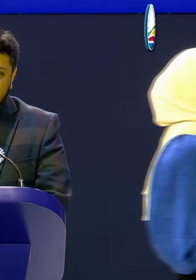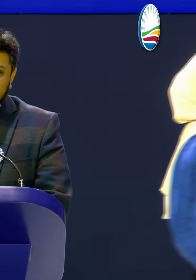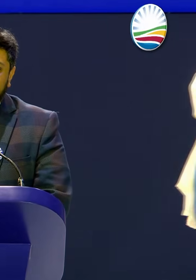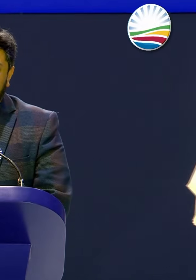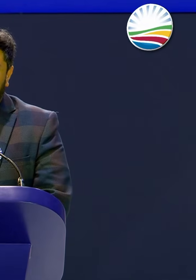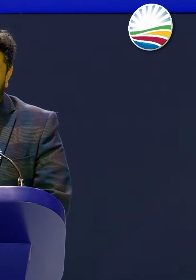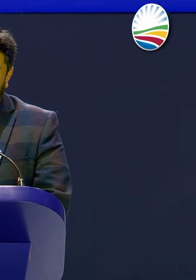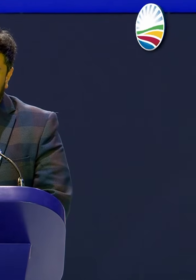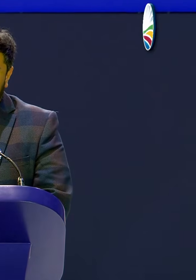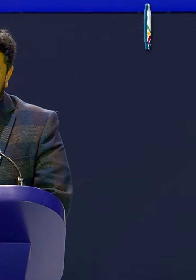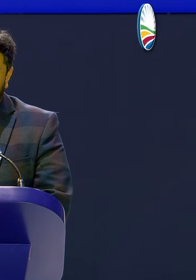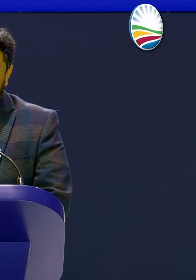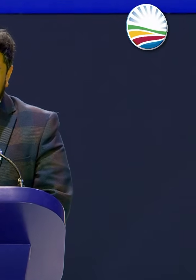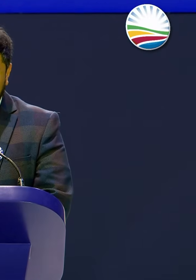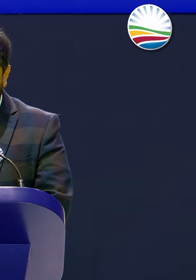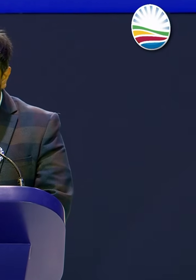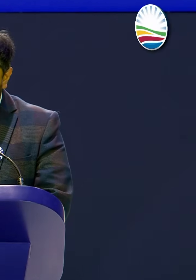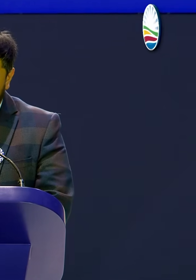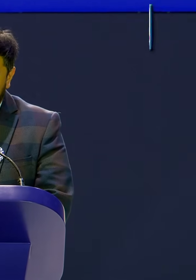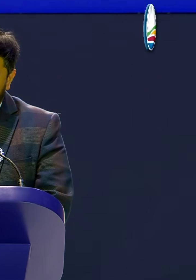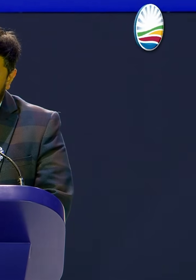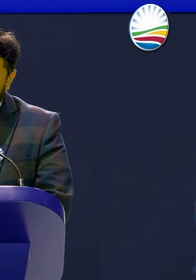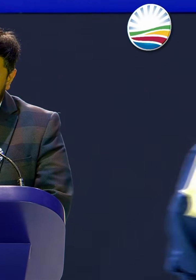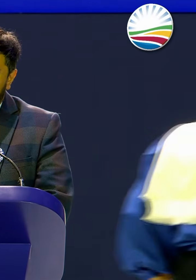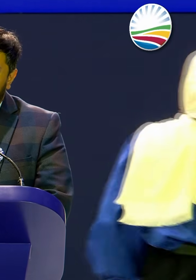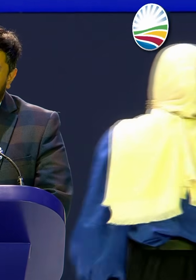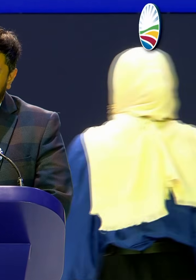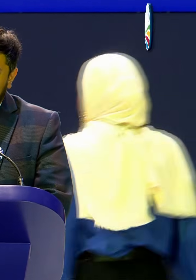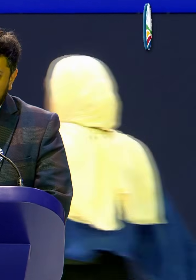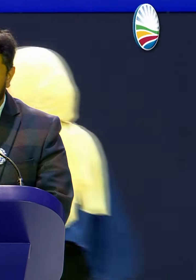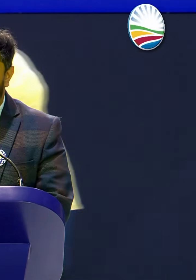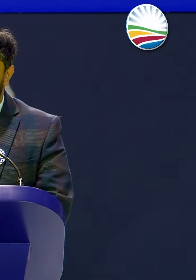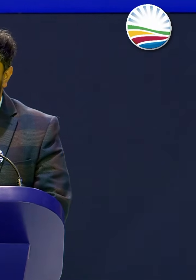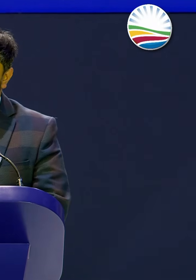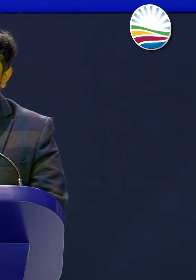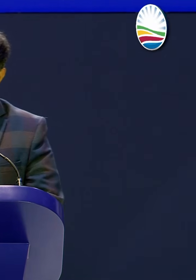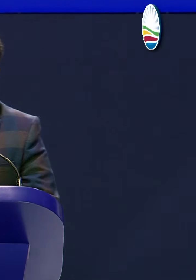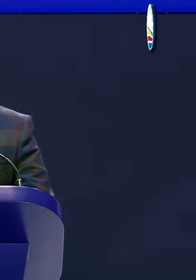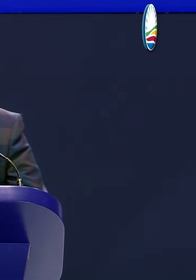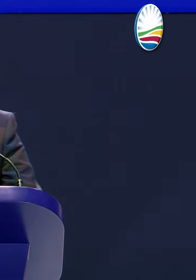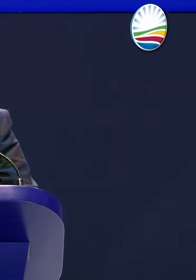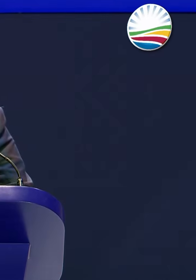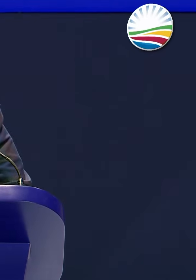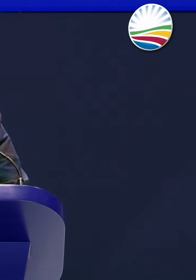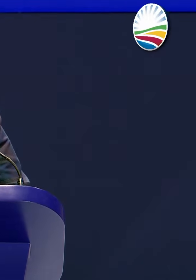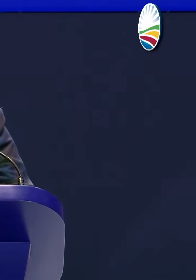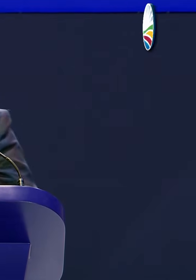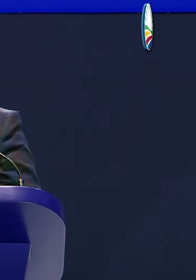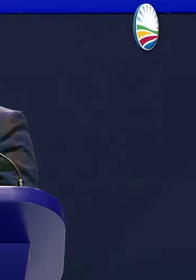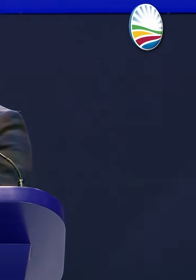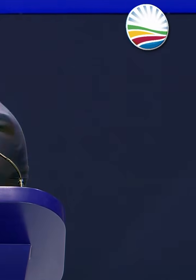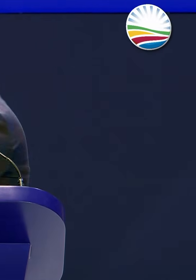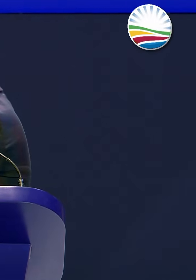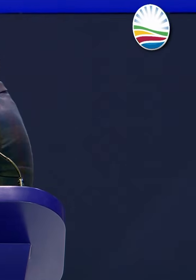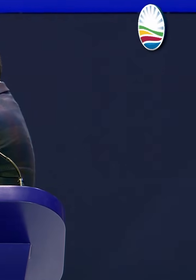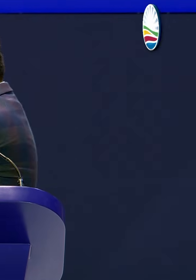in 2024, our exceptional national fundraiser of the year was Federal Leader John Steenhuisen.